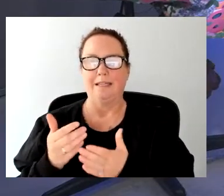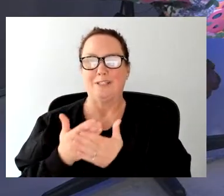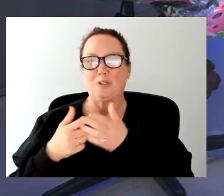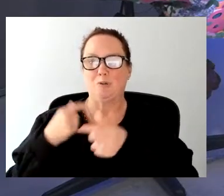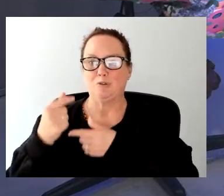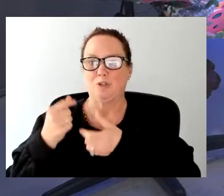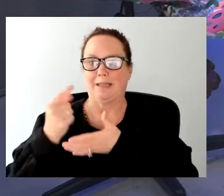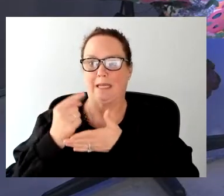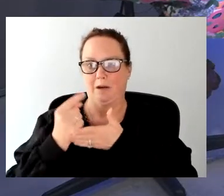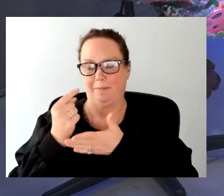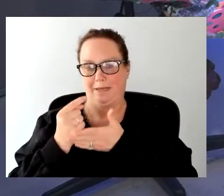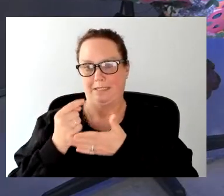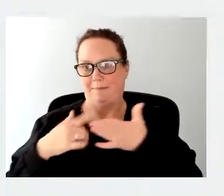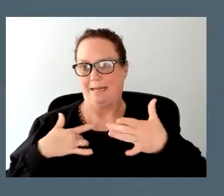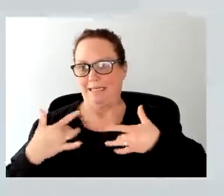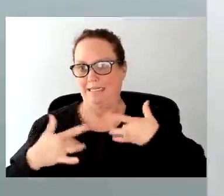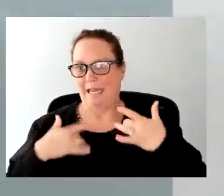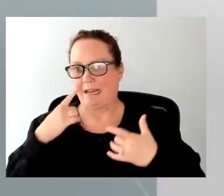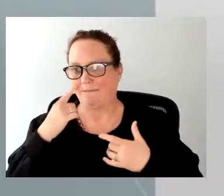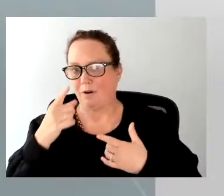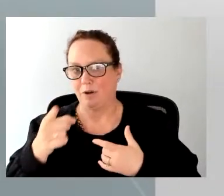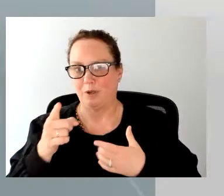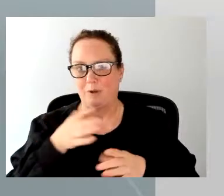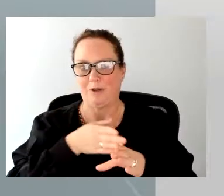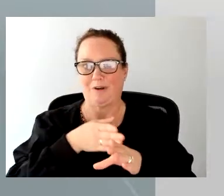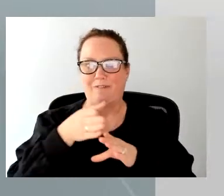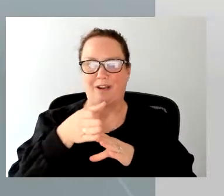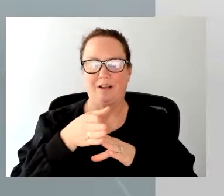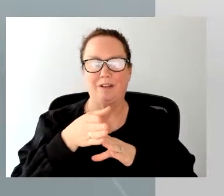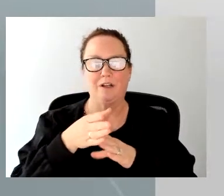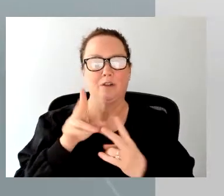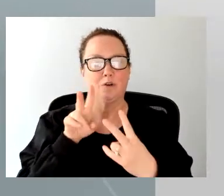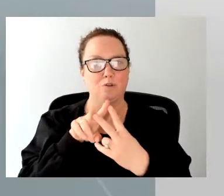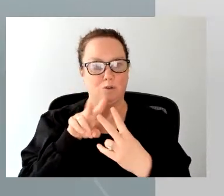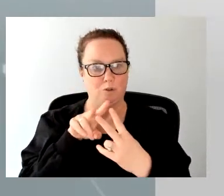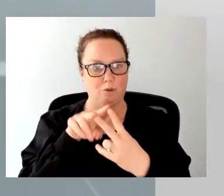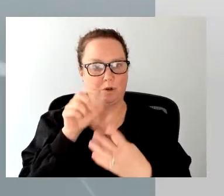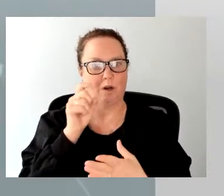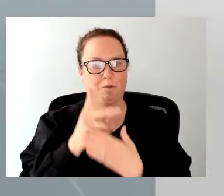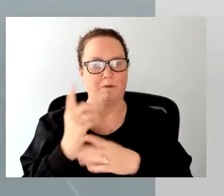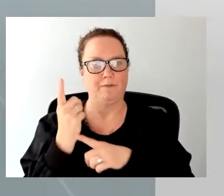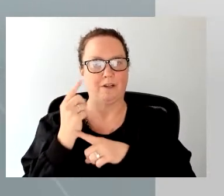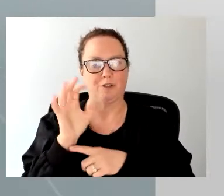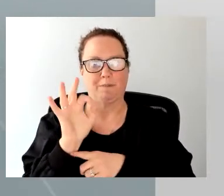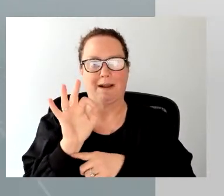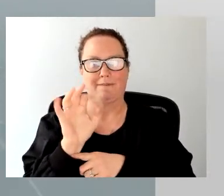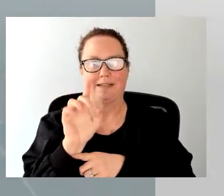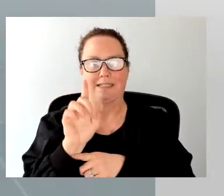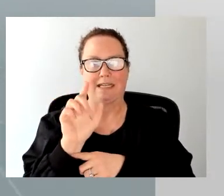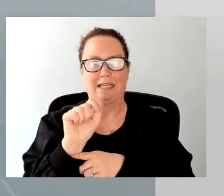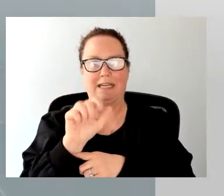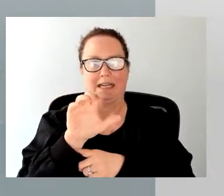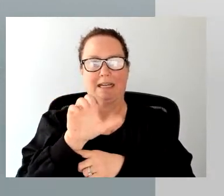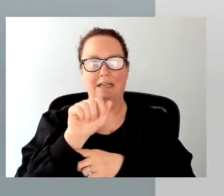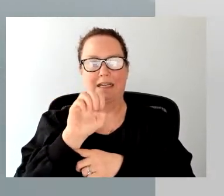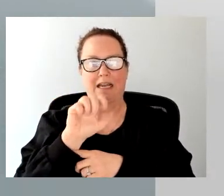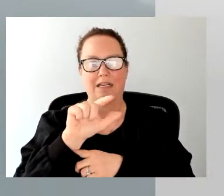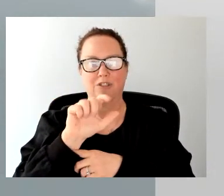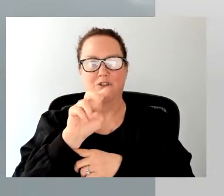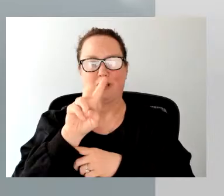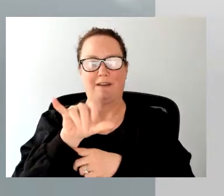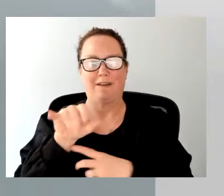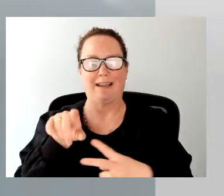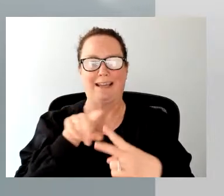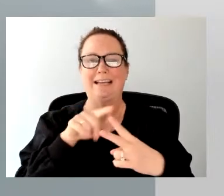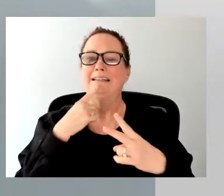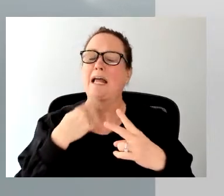really exciting for you in your field. There are 2 of them approved last year by the FDA, Casgevy, and you got to help me if I'm messing this